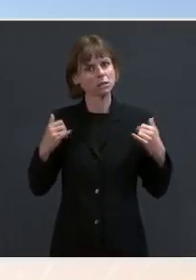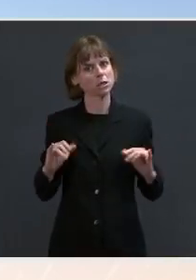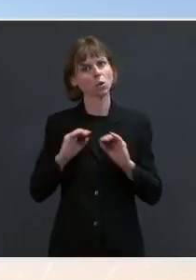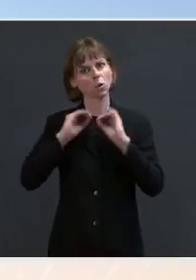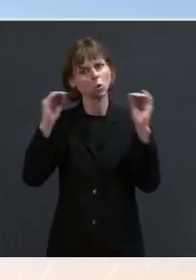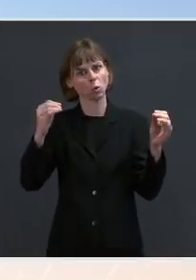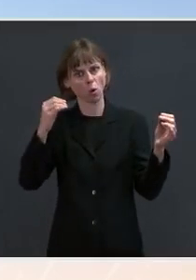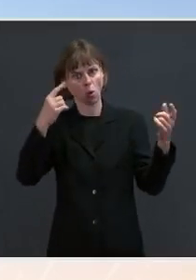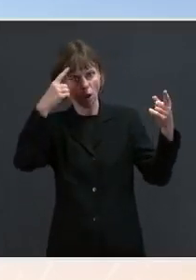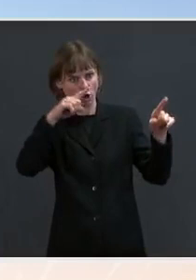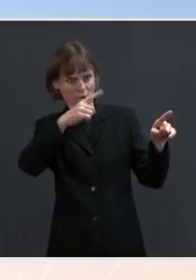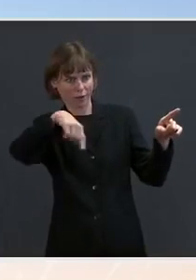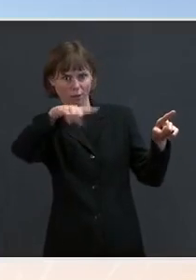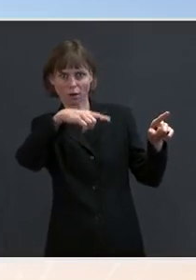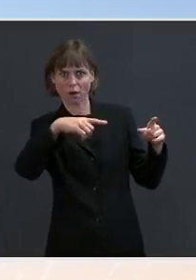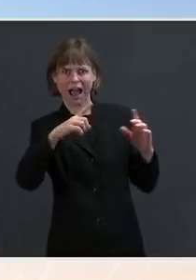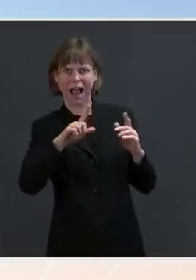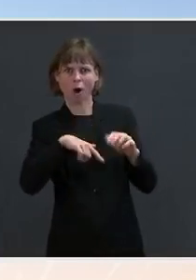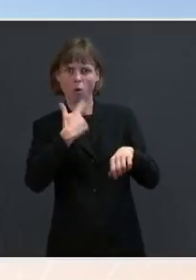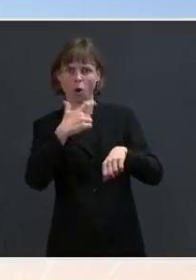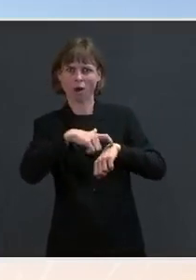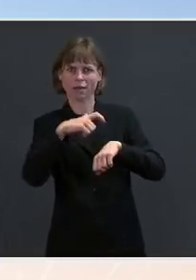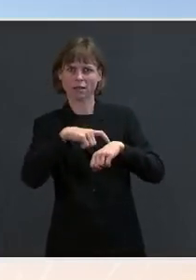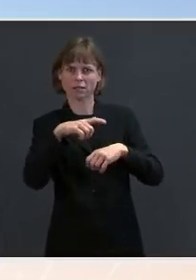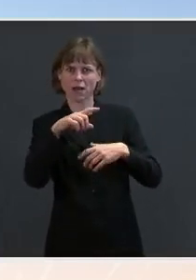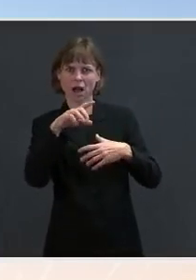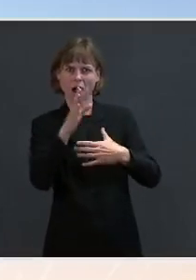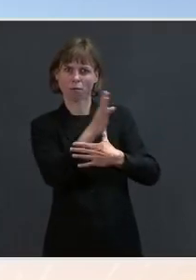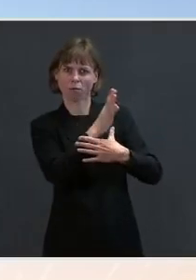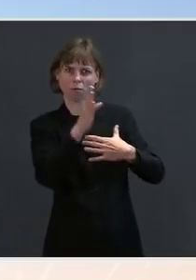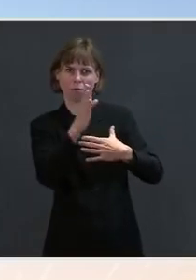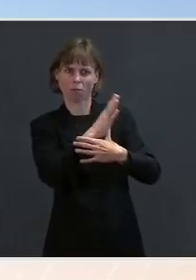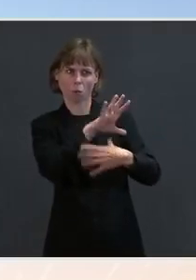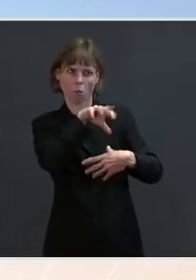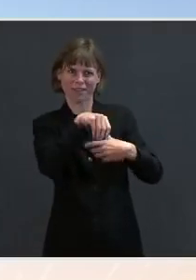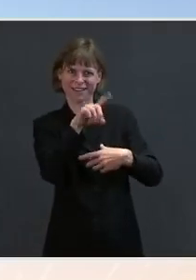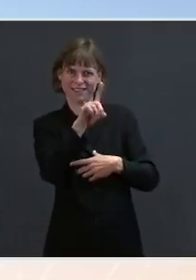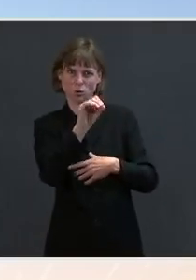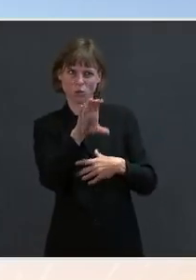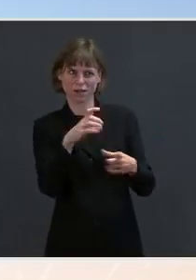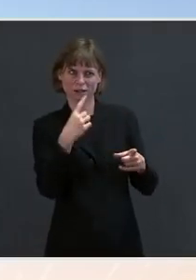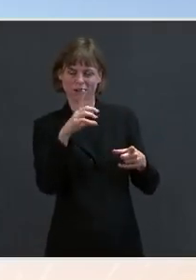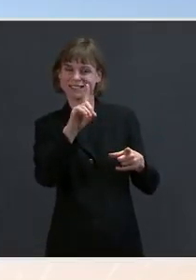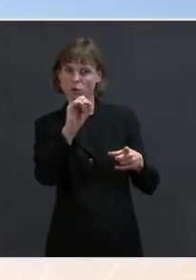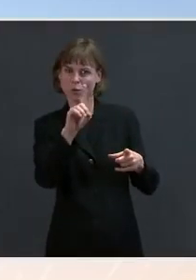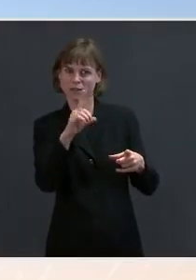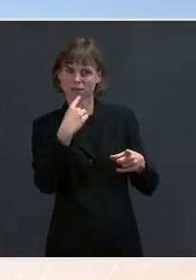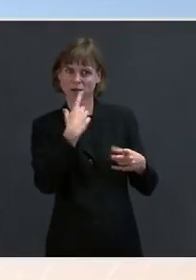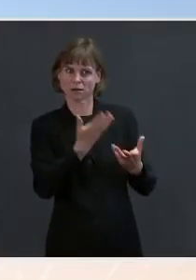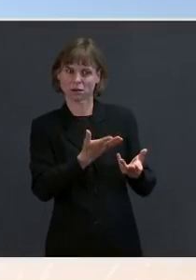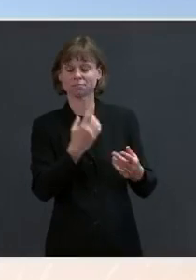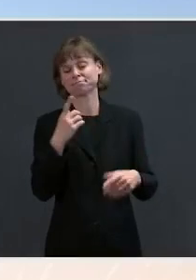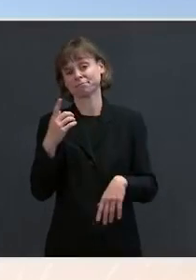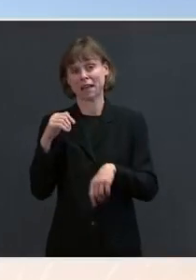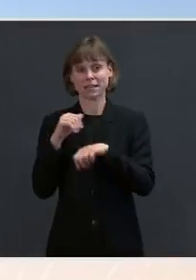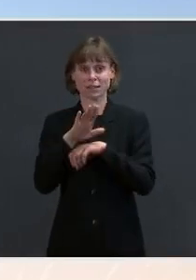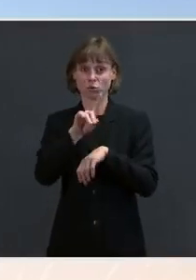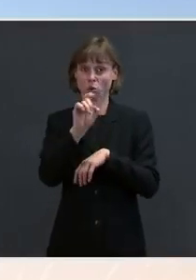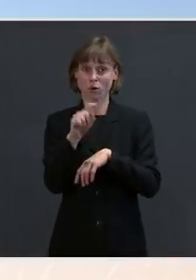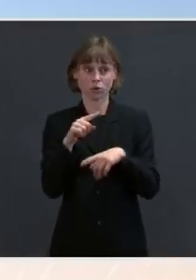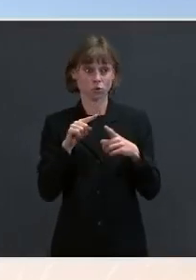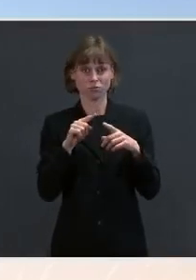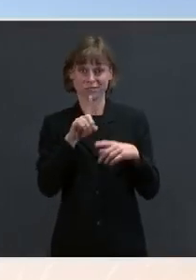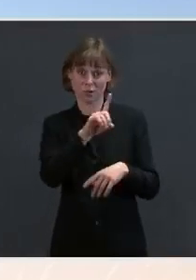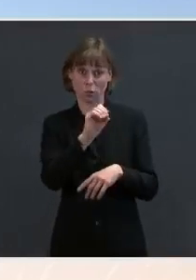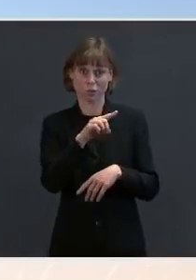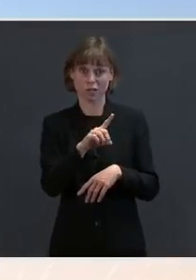on a timeline within DOD on this? I would really send that question to DOD and to